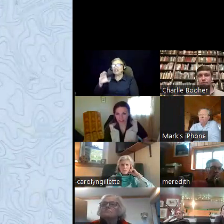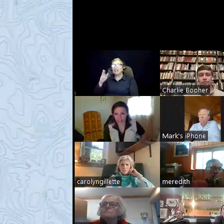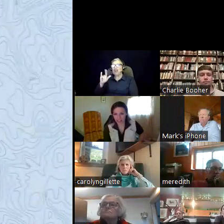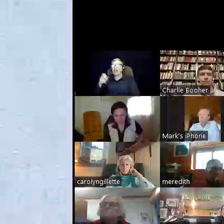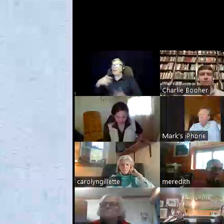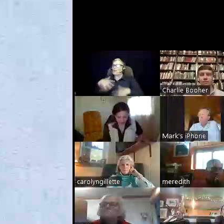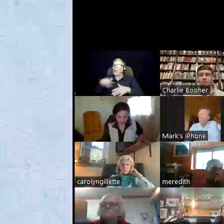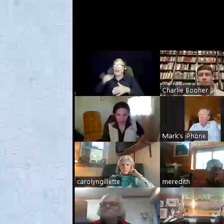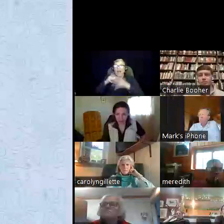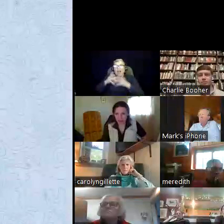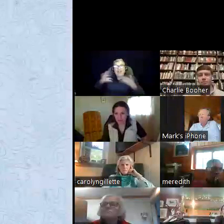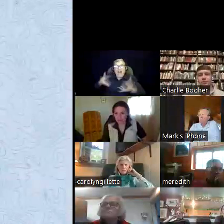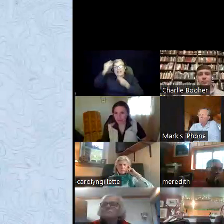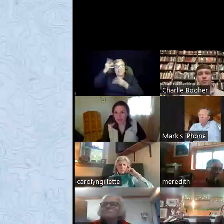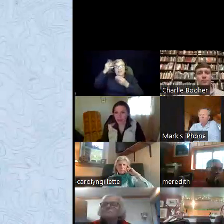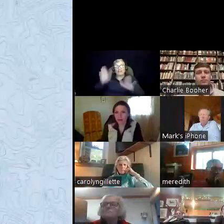Great presentation.